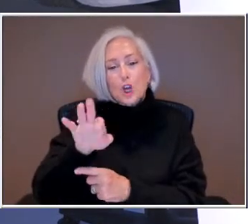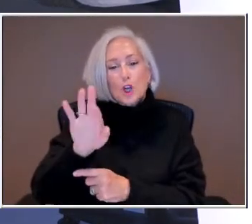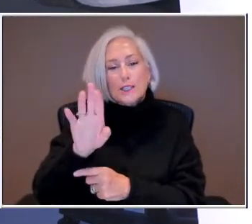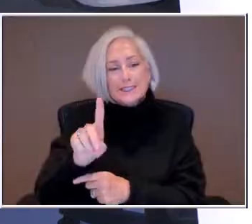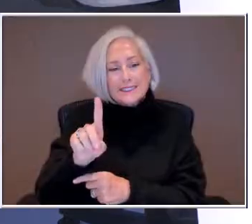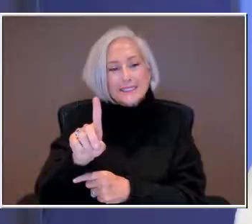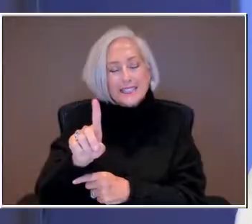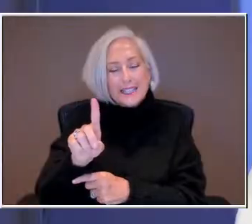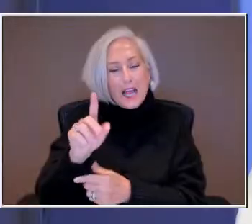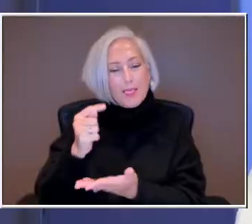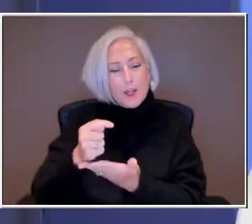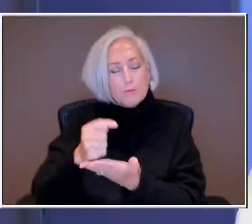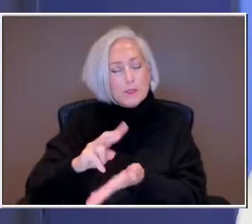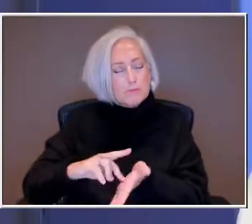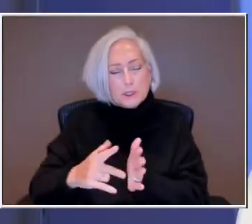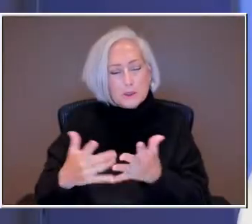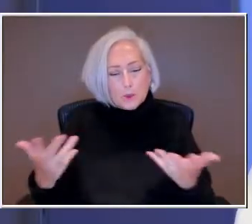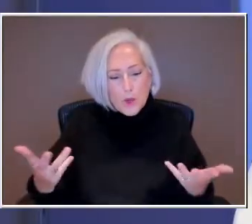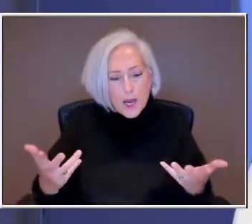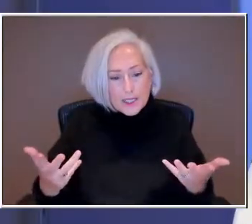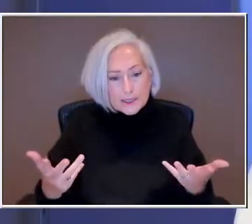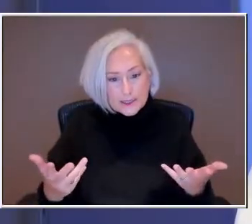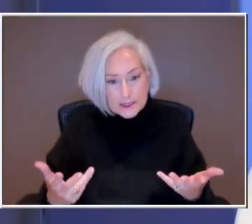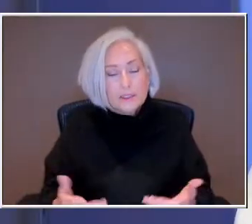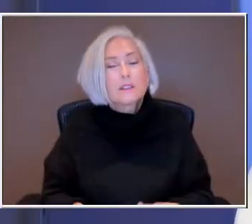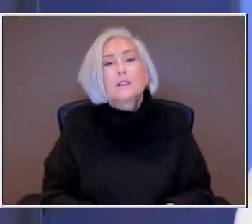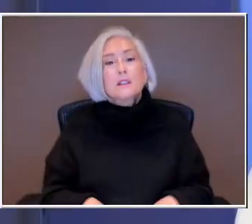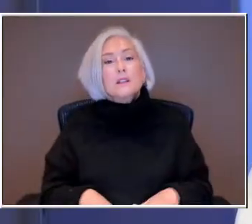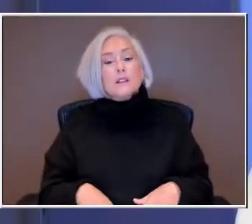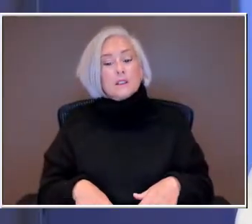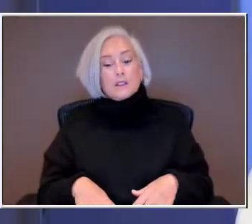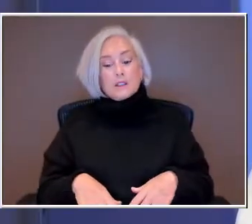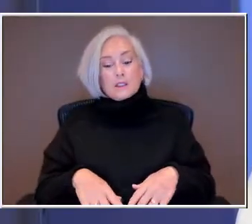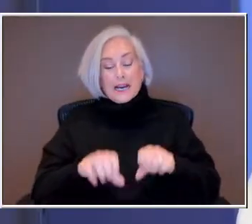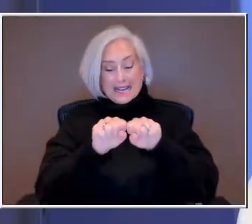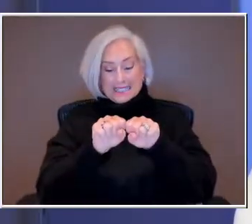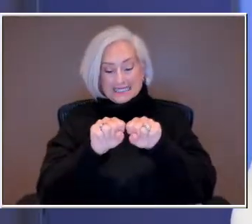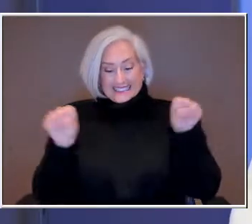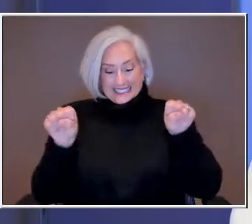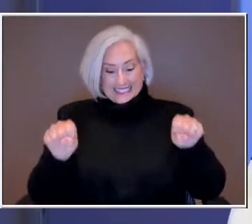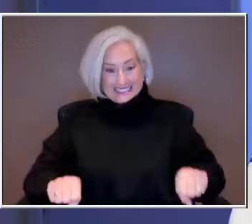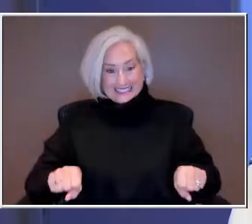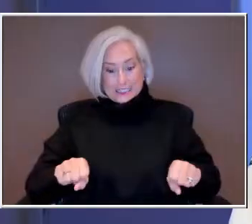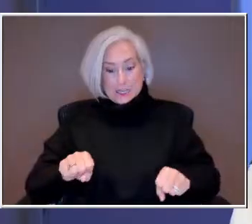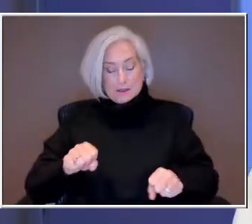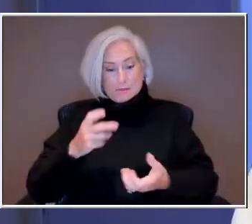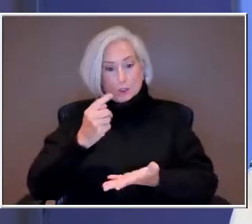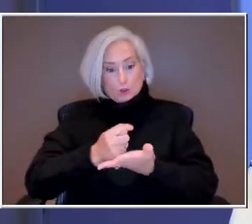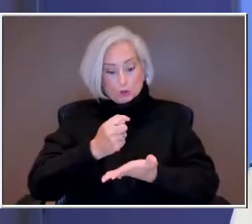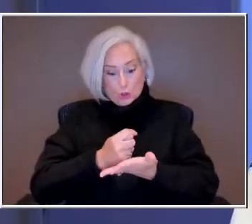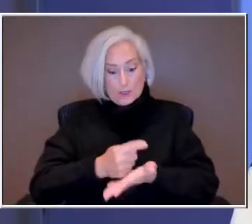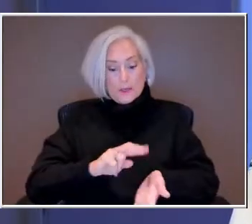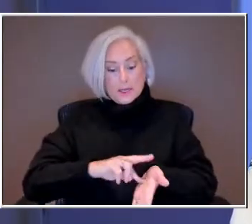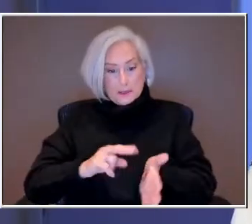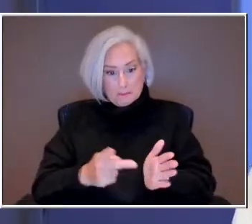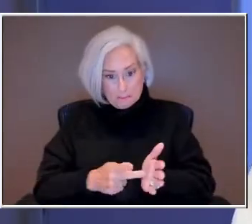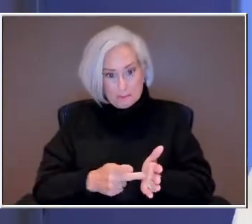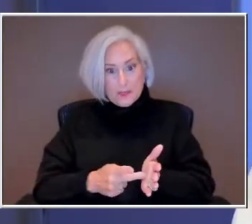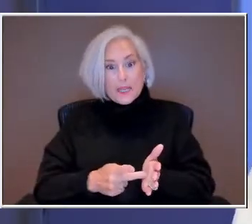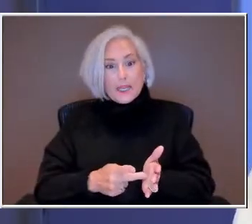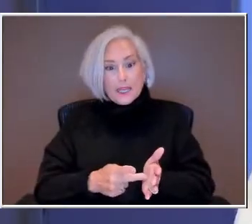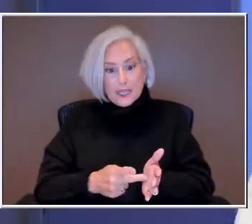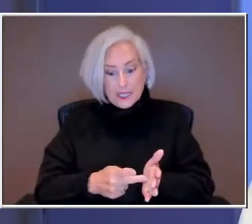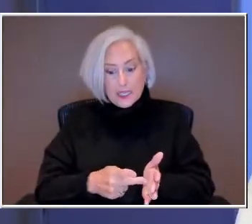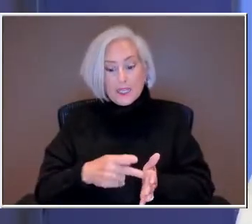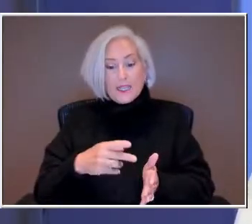Yeah, I mean, targeted systemic treatments are treatments that are basically that are systemic treatments, meaning they're given oftentimes in